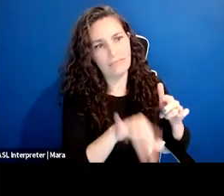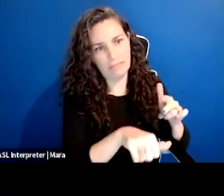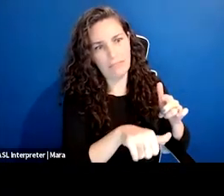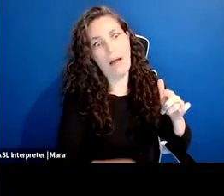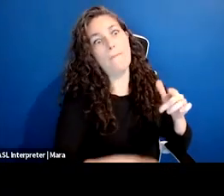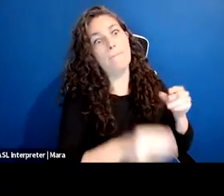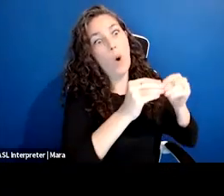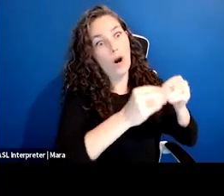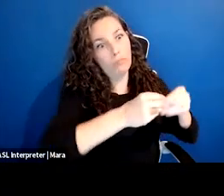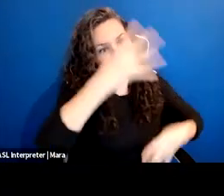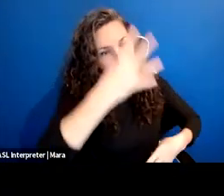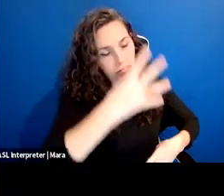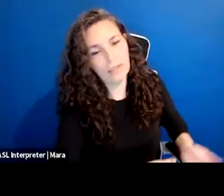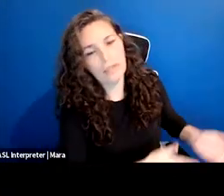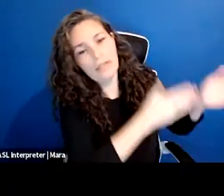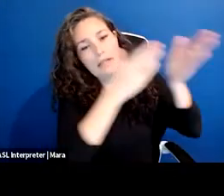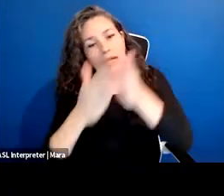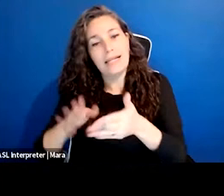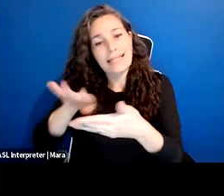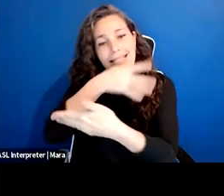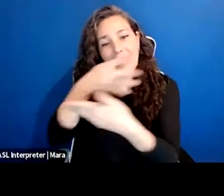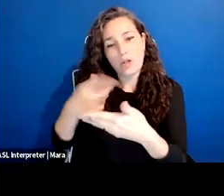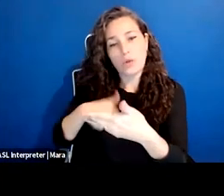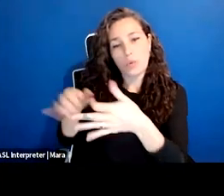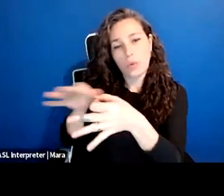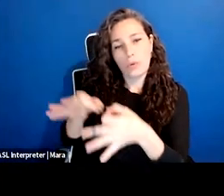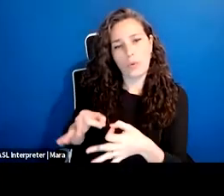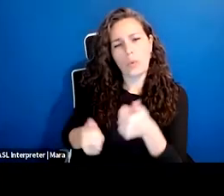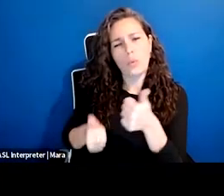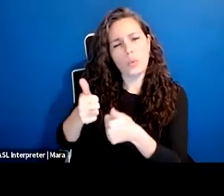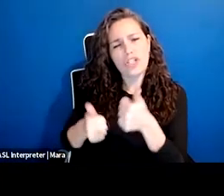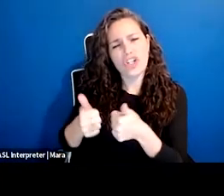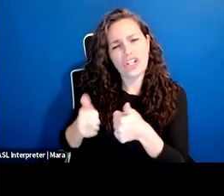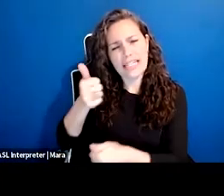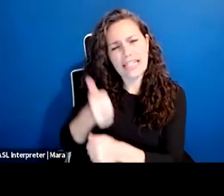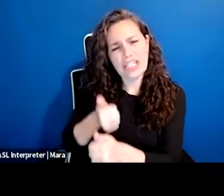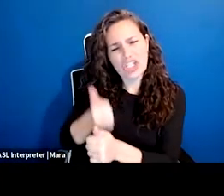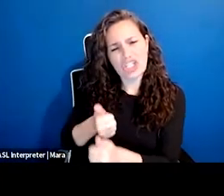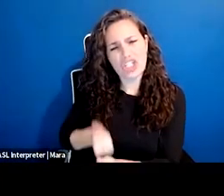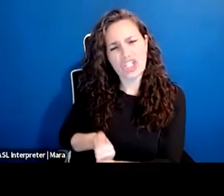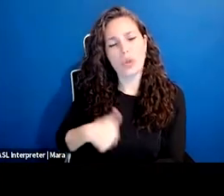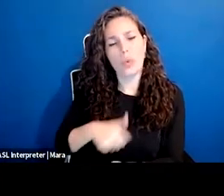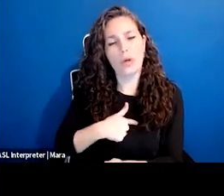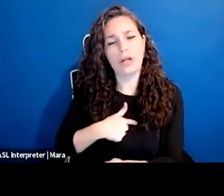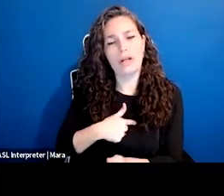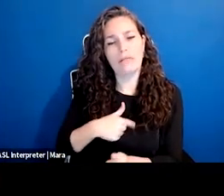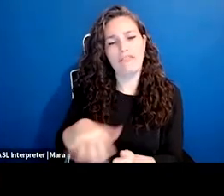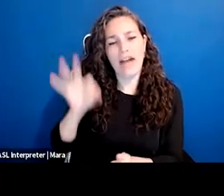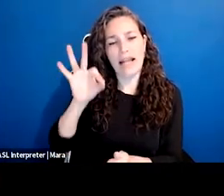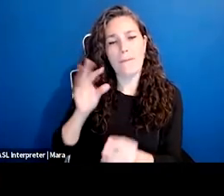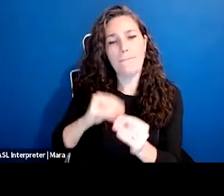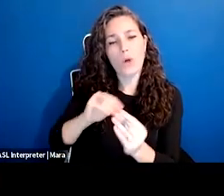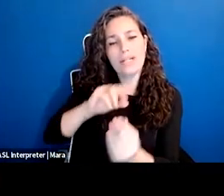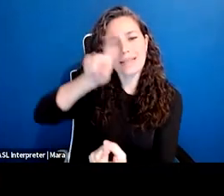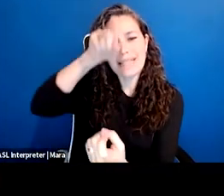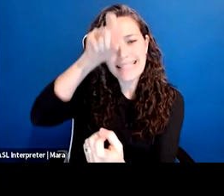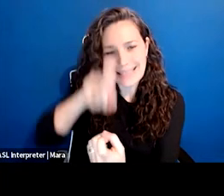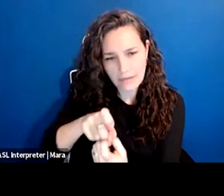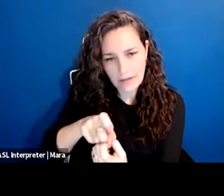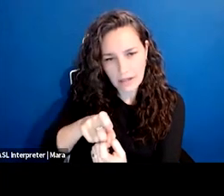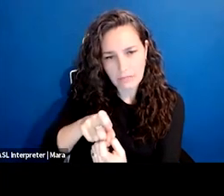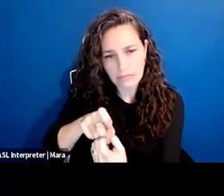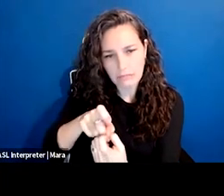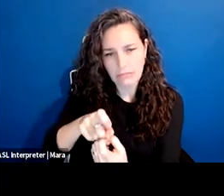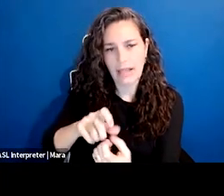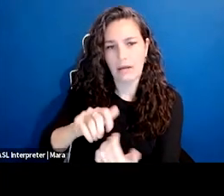the schedules, which we're going to talk about what each of the schedules are today, that's where you find things that are more specific to how you were hired. For example, as a